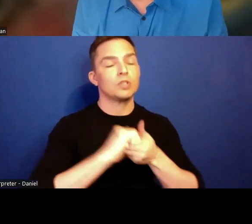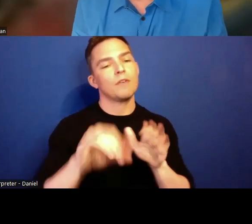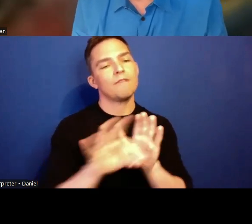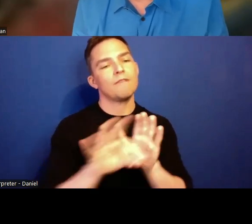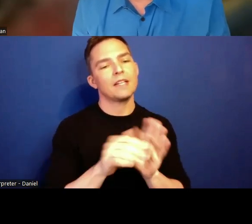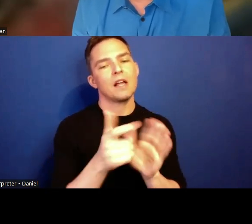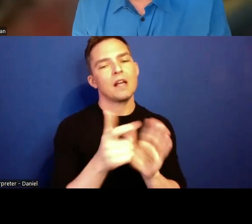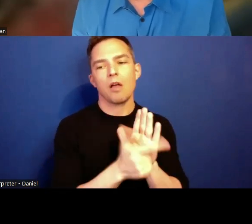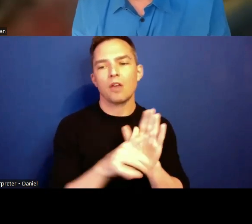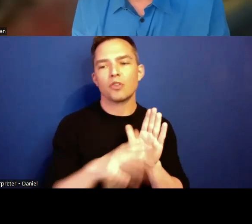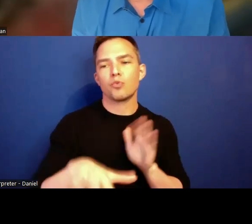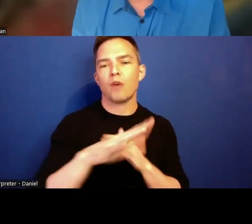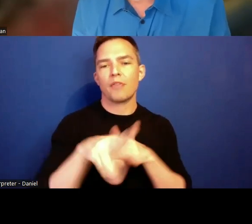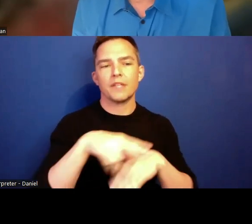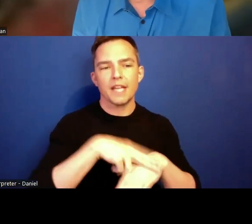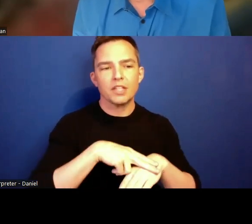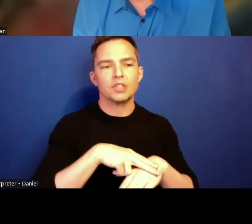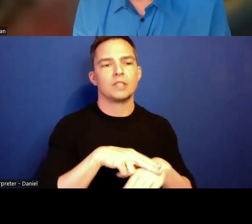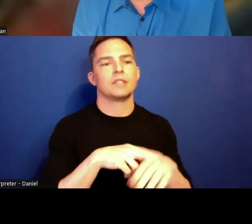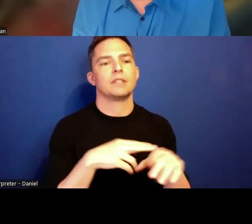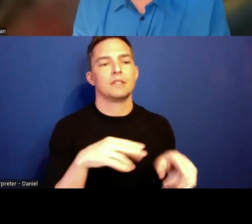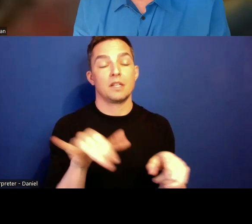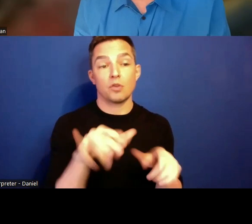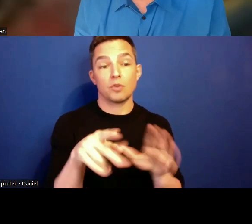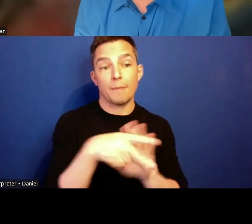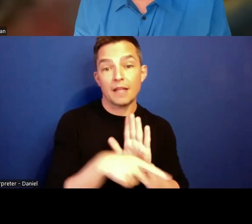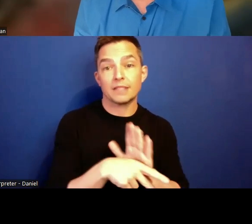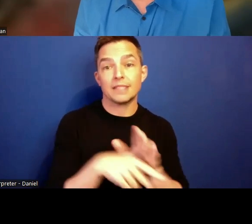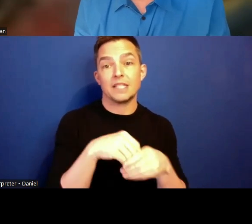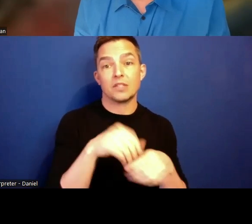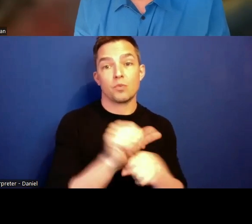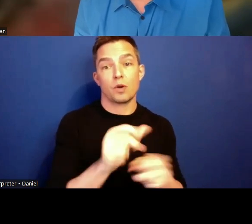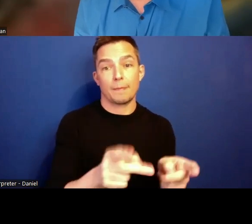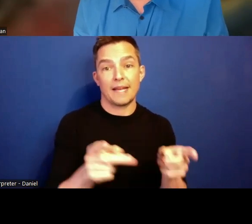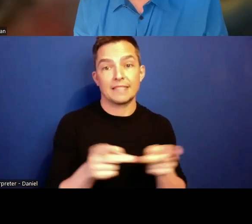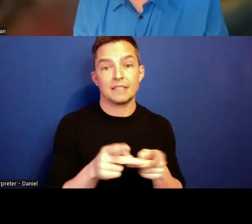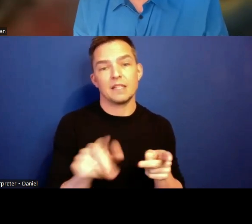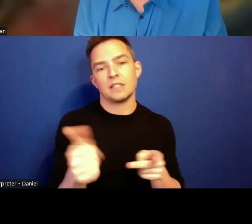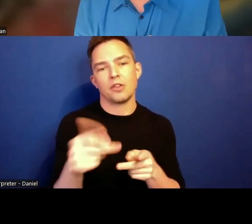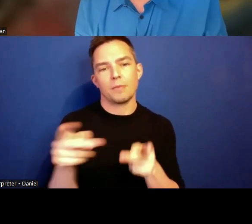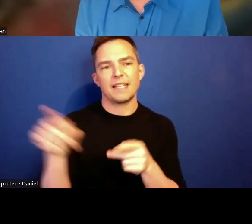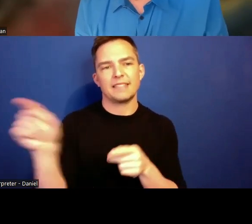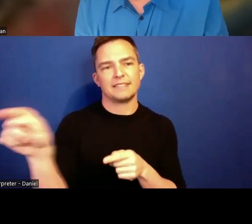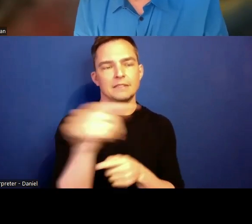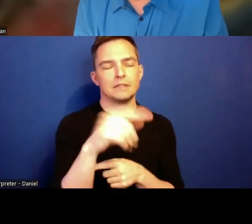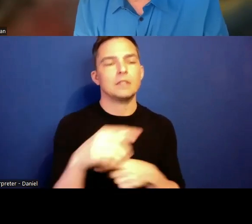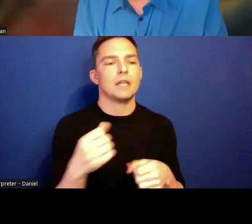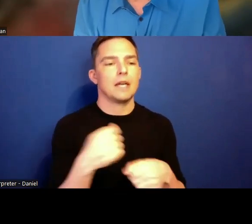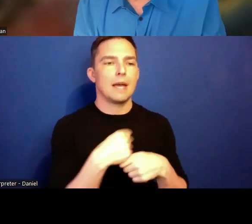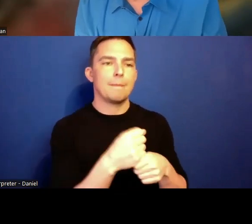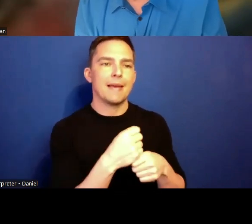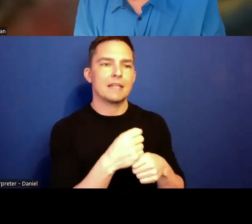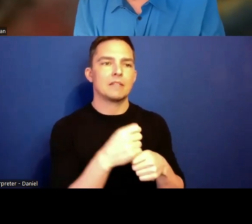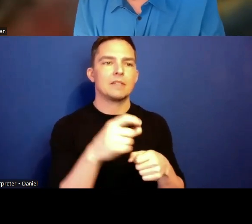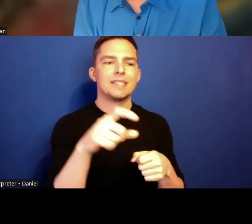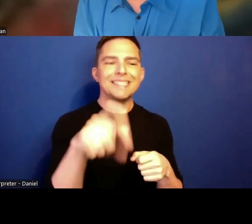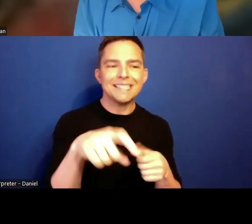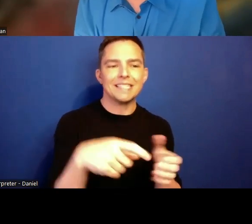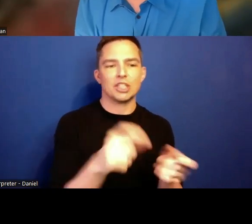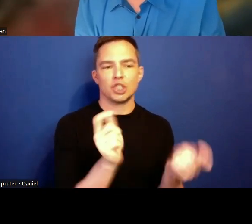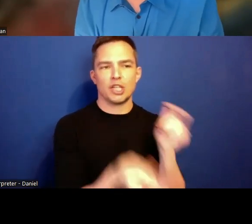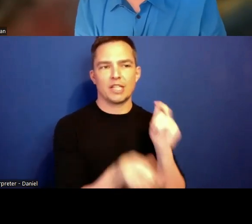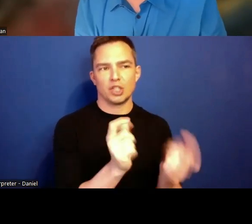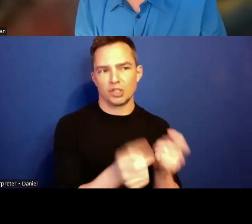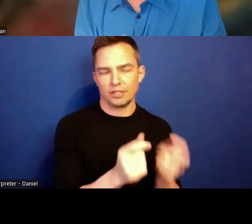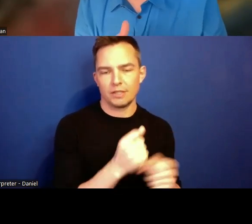across the nation, as well as policy in the workplace and other locations, and make the necessary changes so that we live in